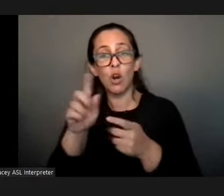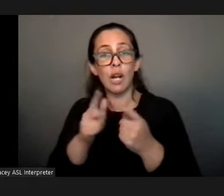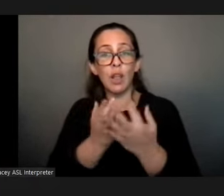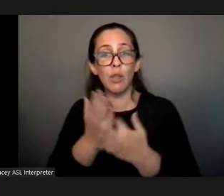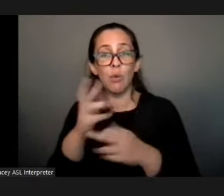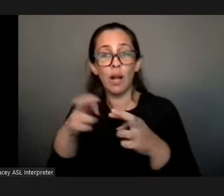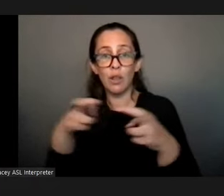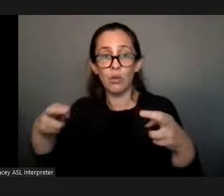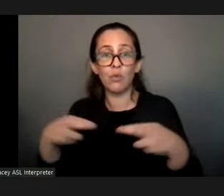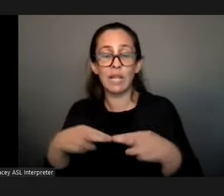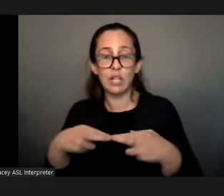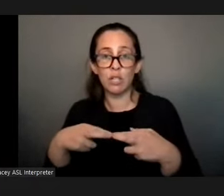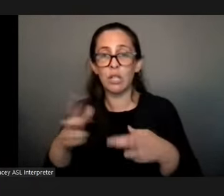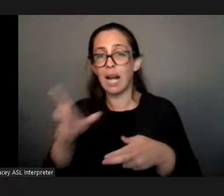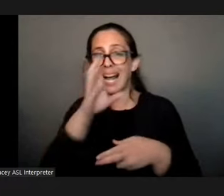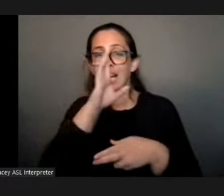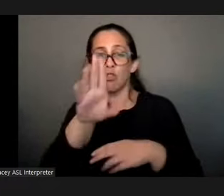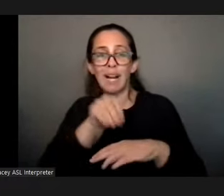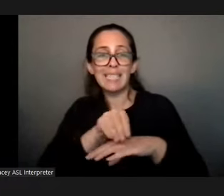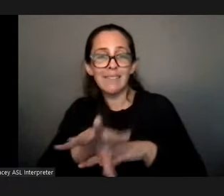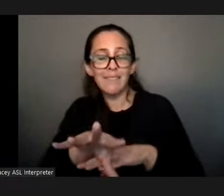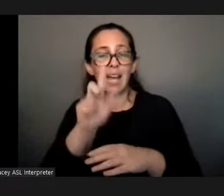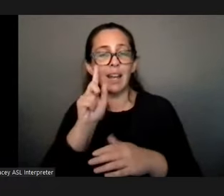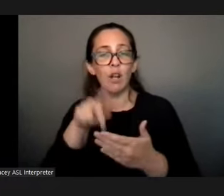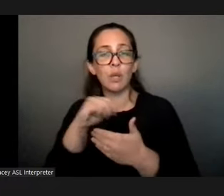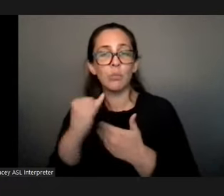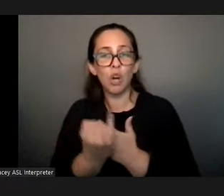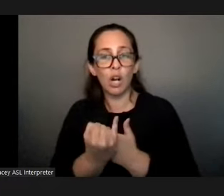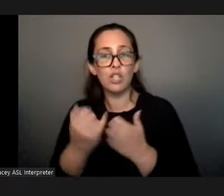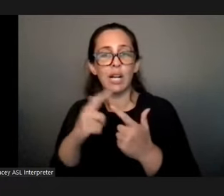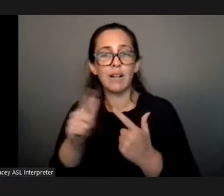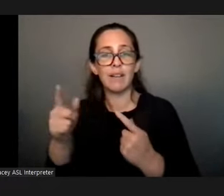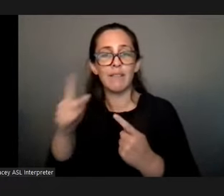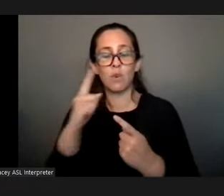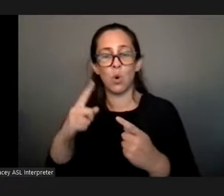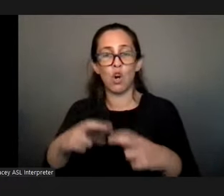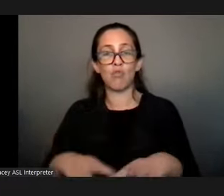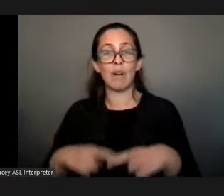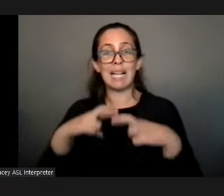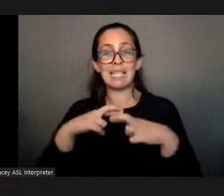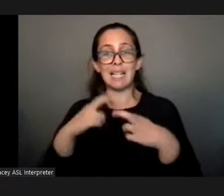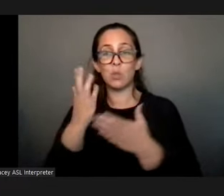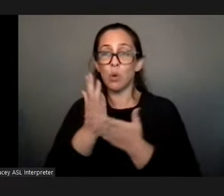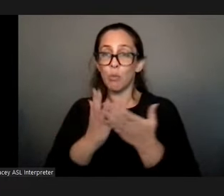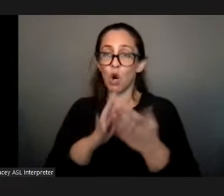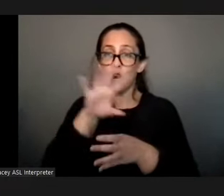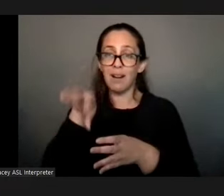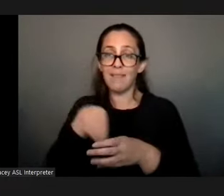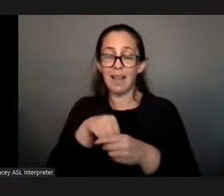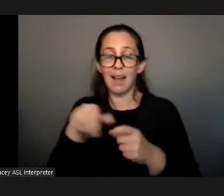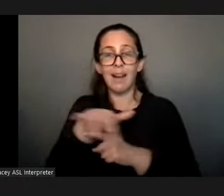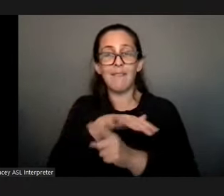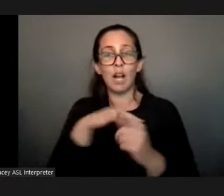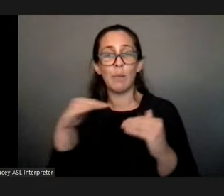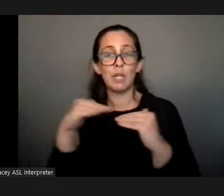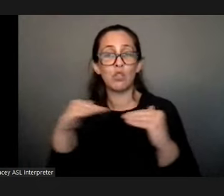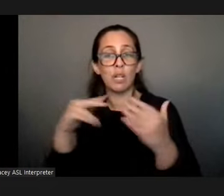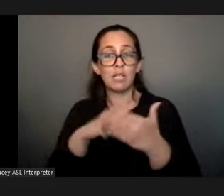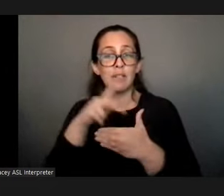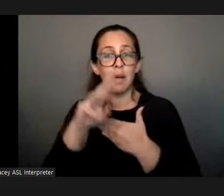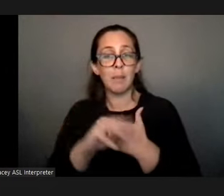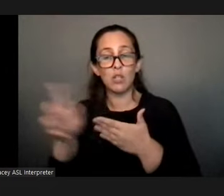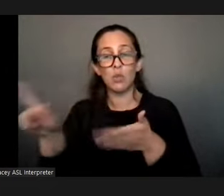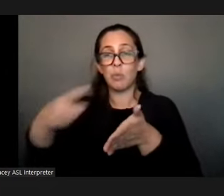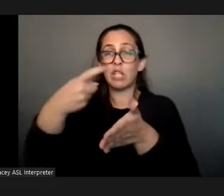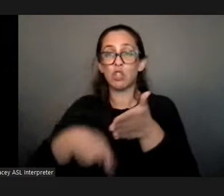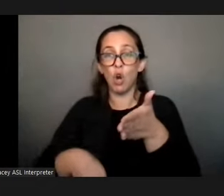region, a direct effect of the project on residents of the Manhattan Central Business District who are part of an environmental justice population is that they will be charged a toll